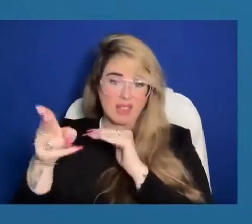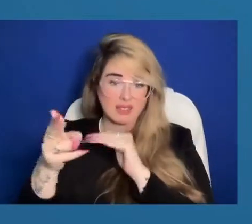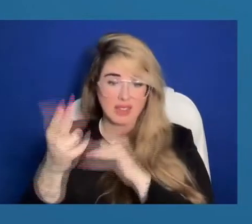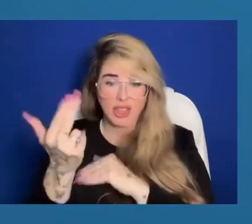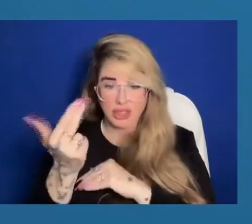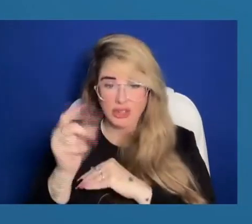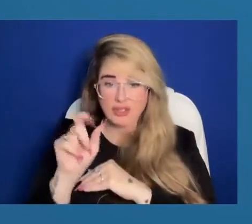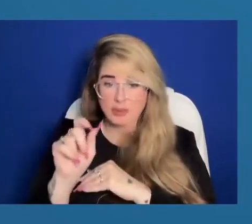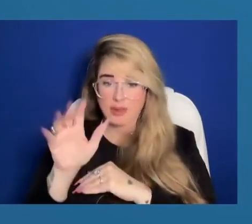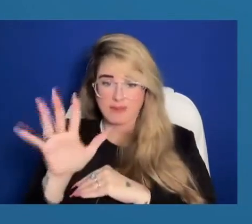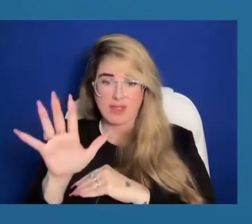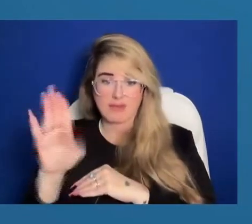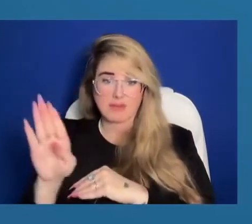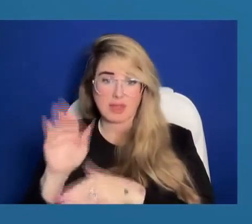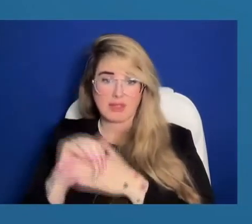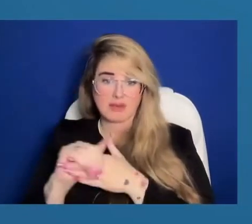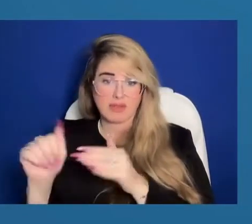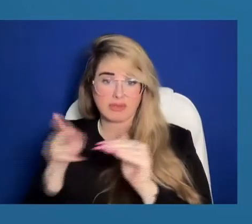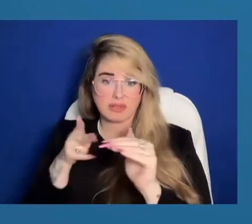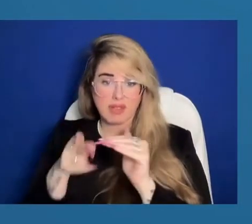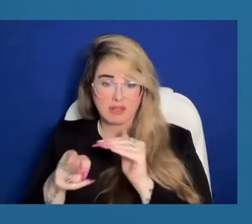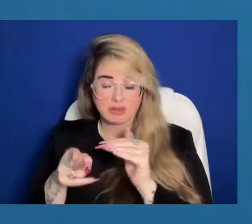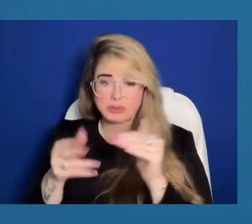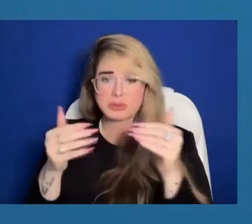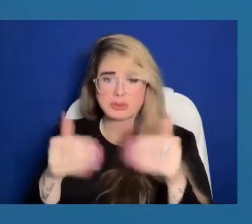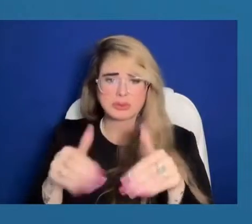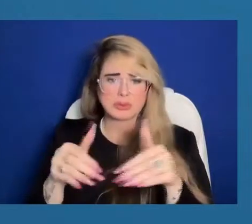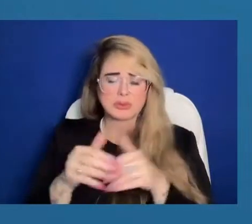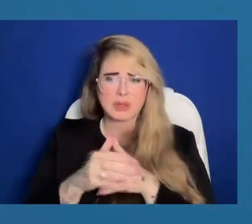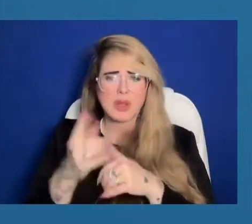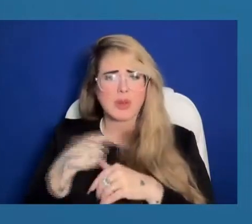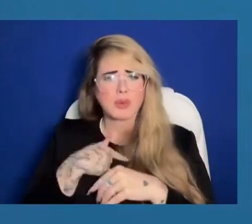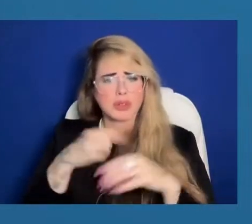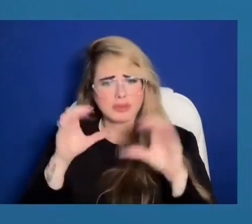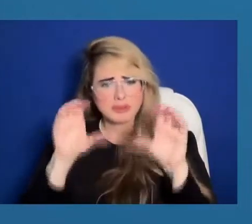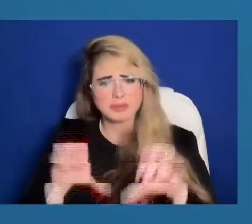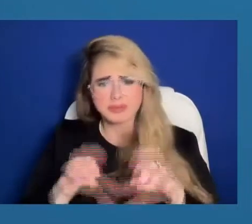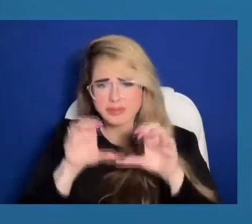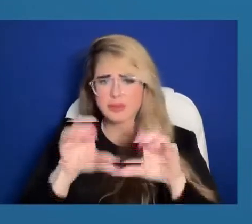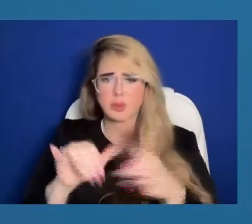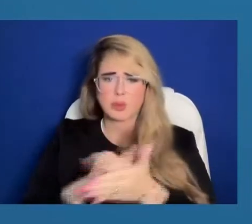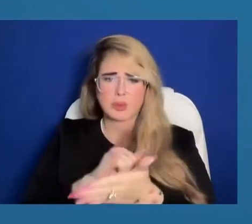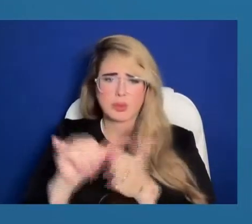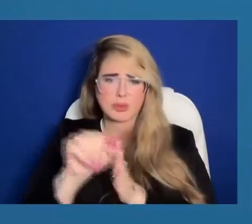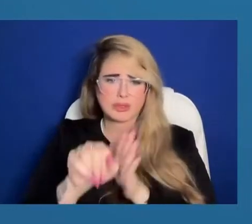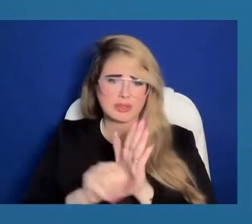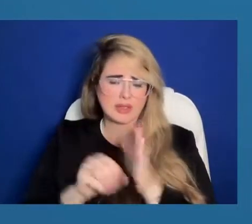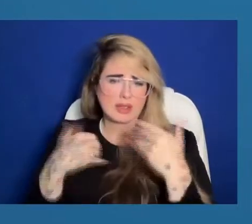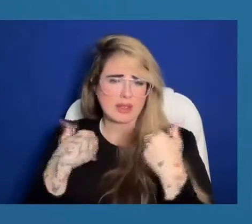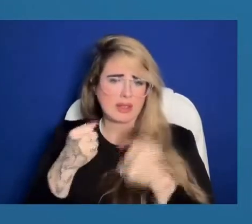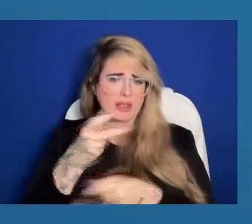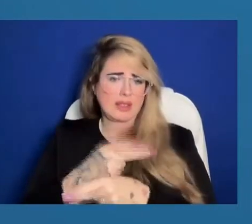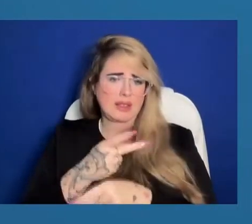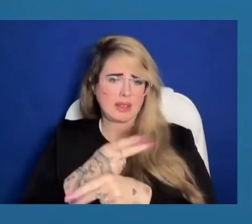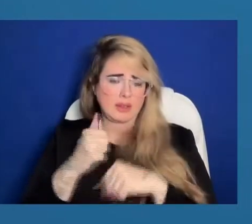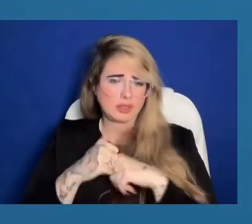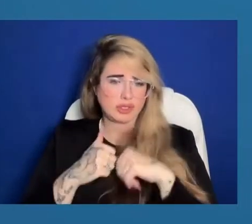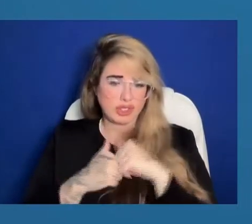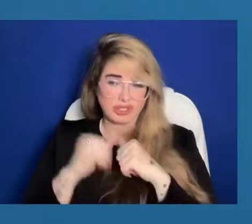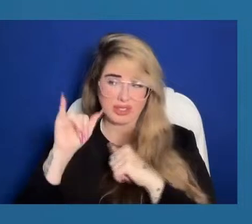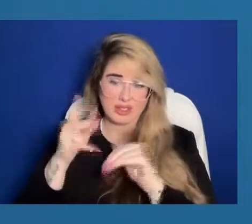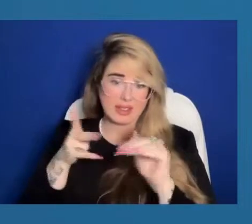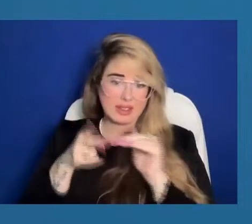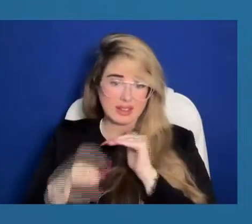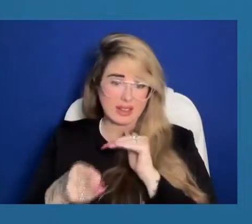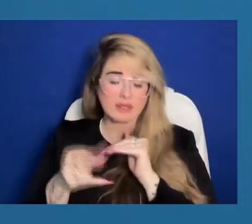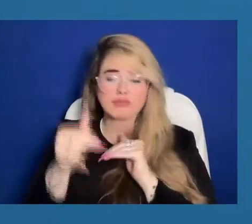$13.5 billion every year to New York State's healthcare infrastructure is going to hurt